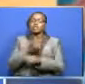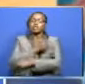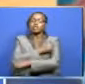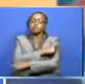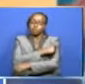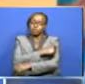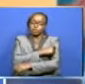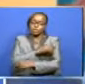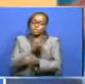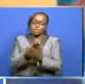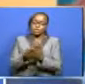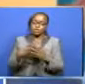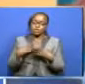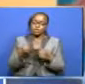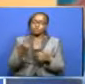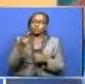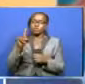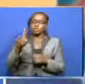recoveries now stands at